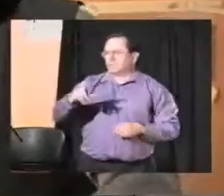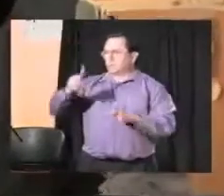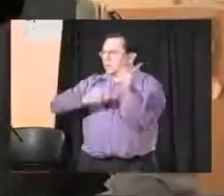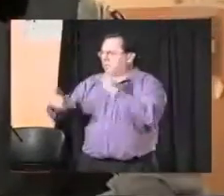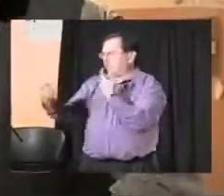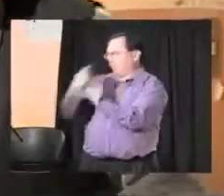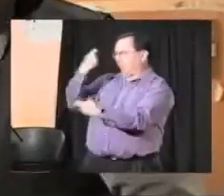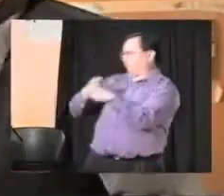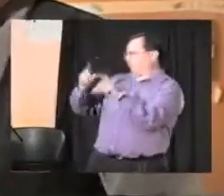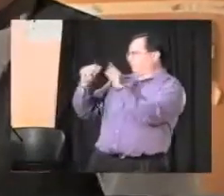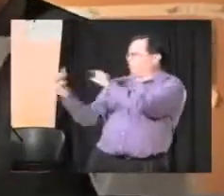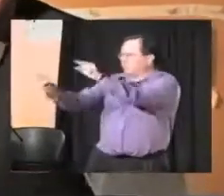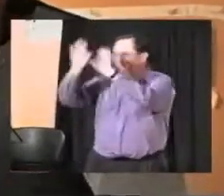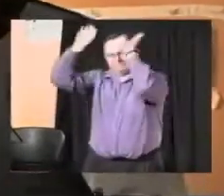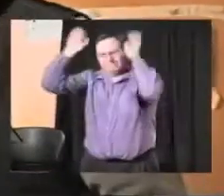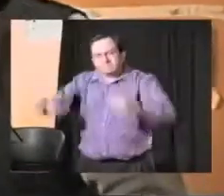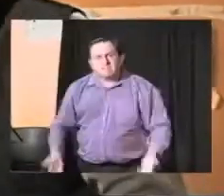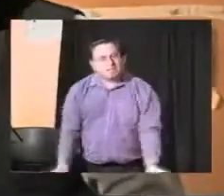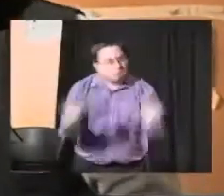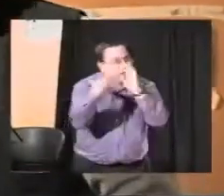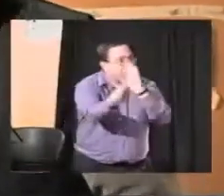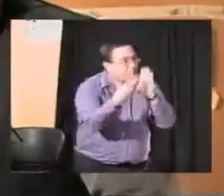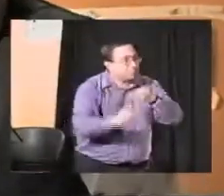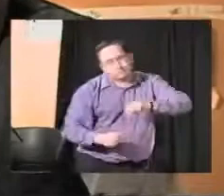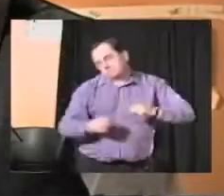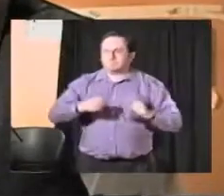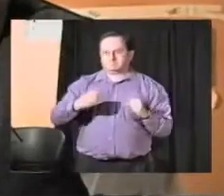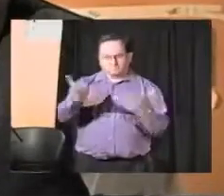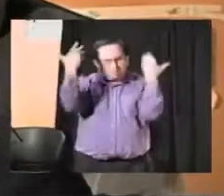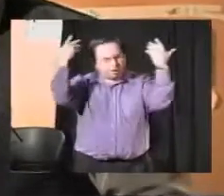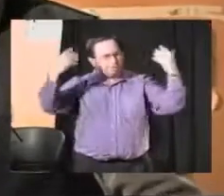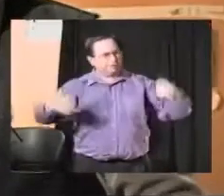neighbors snitch? We all do the Tourette twitch.